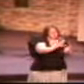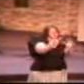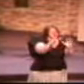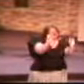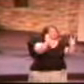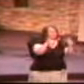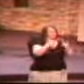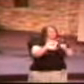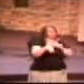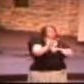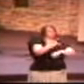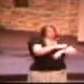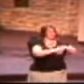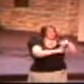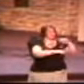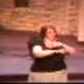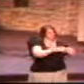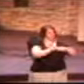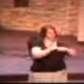your comfortability